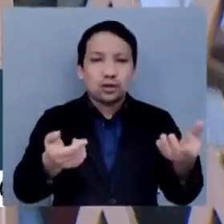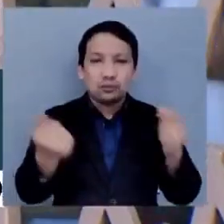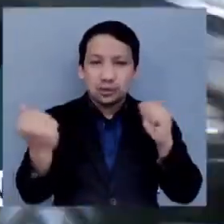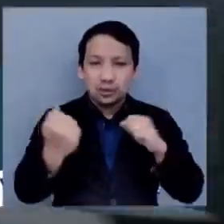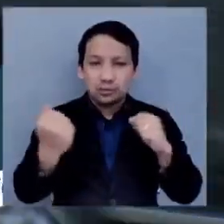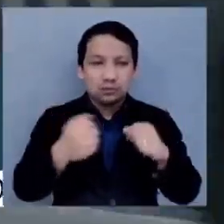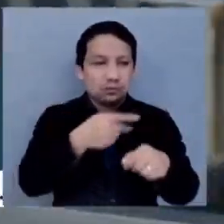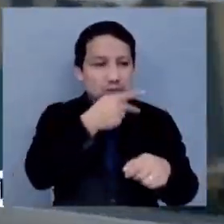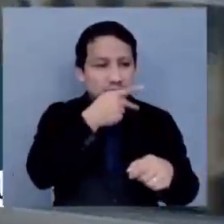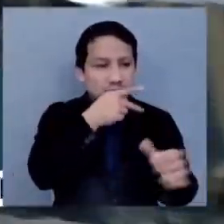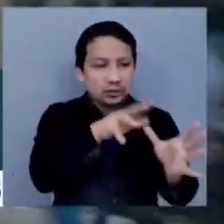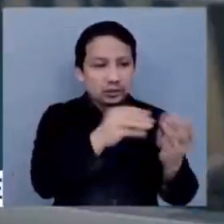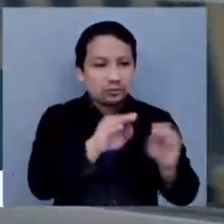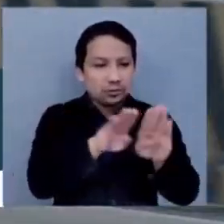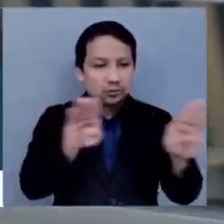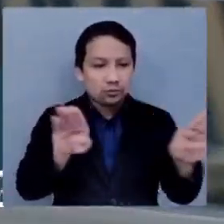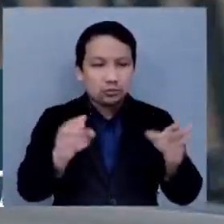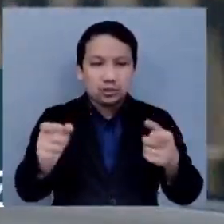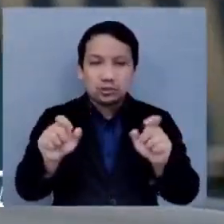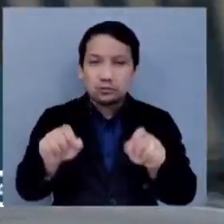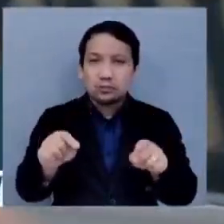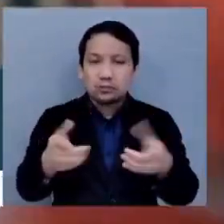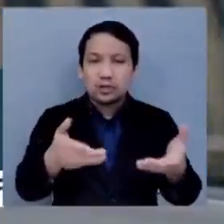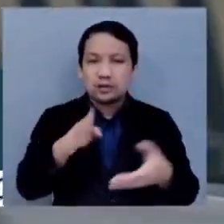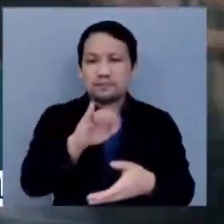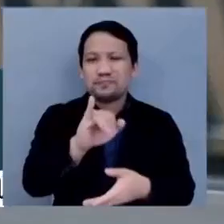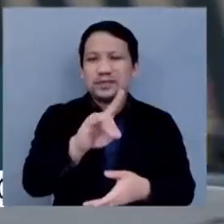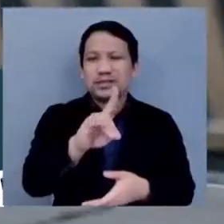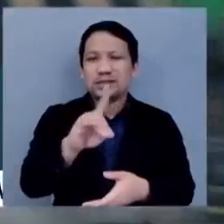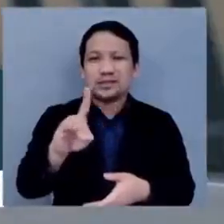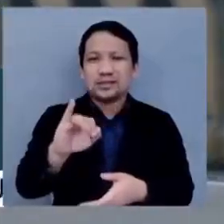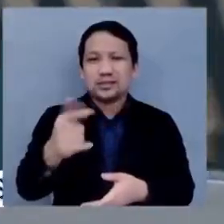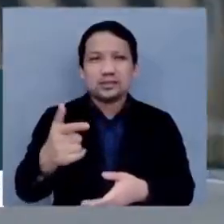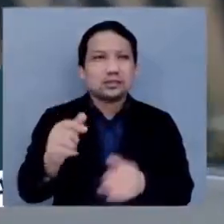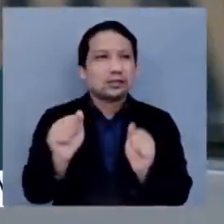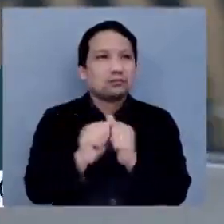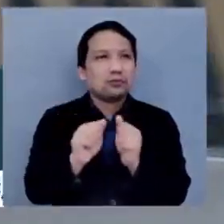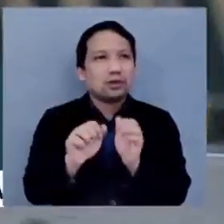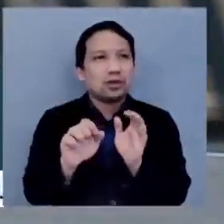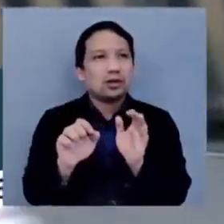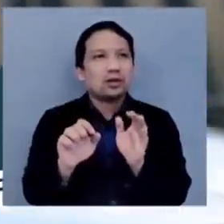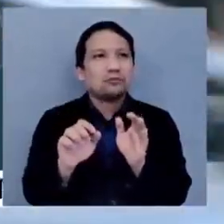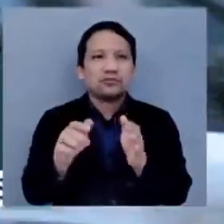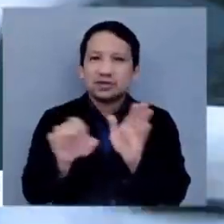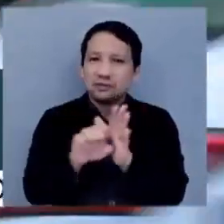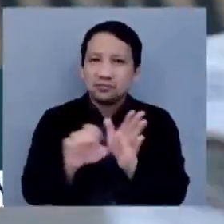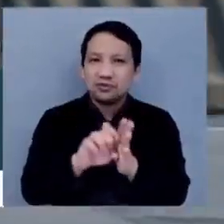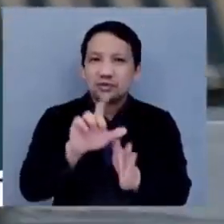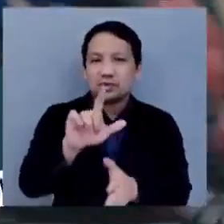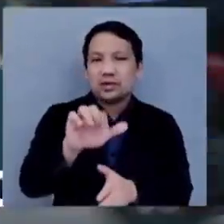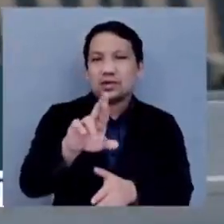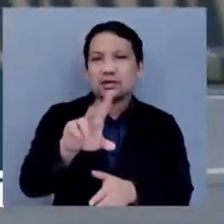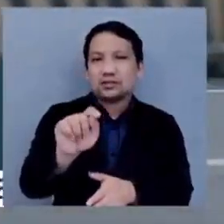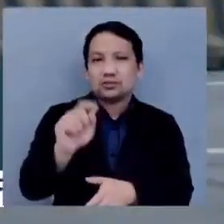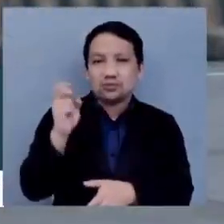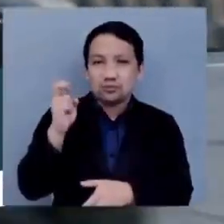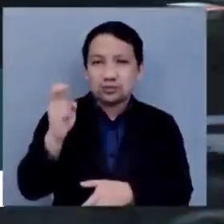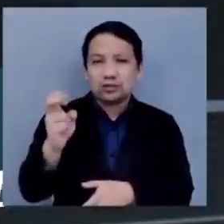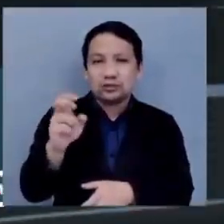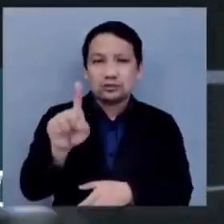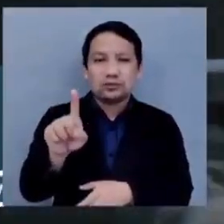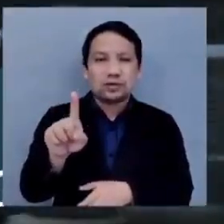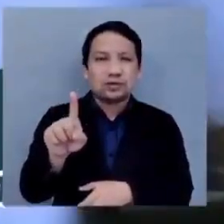private companies, just like what happened to LRT1, for example. LRT1 is now owned and operated by